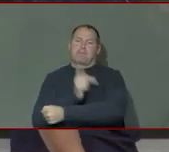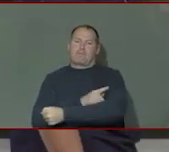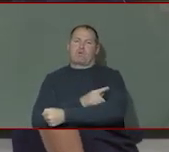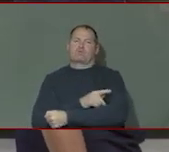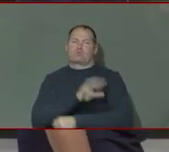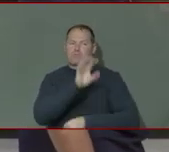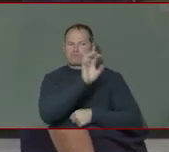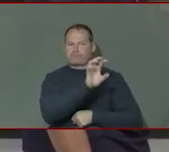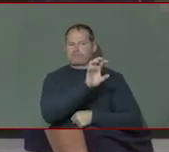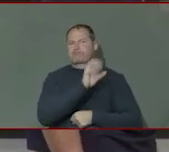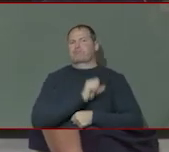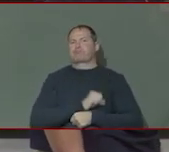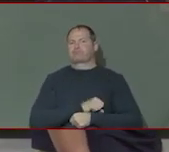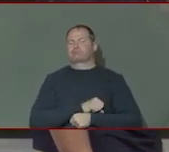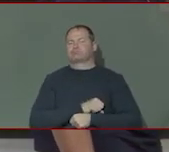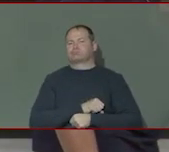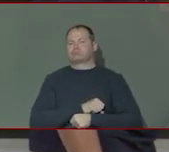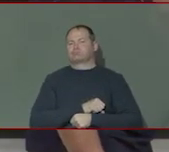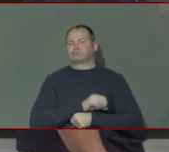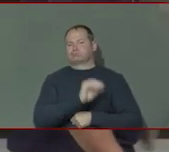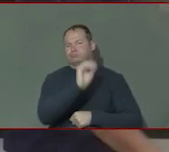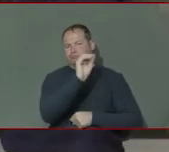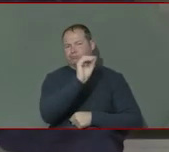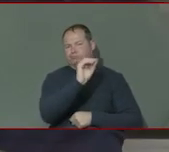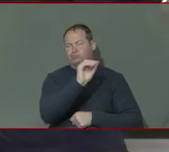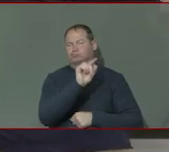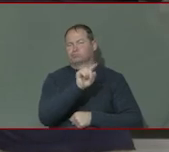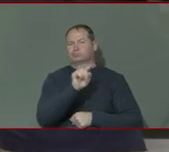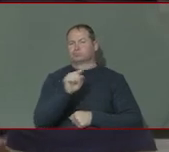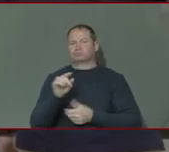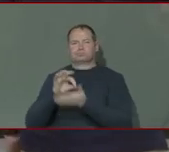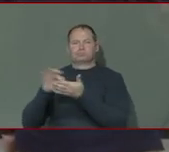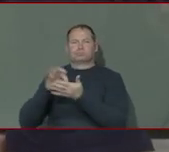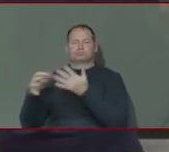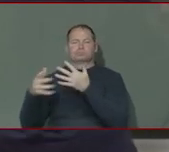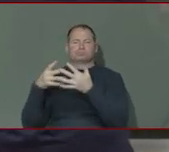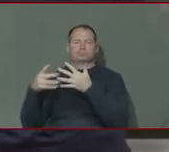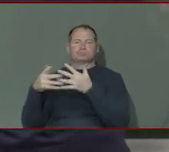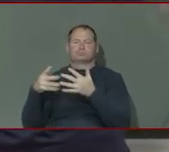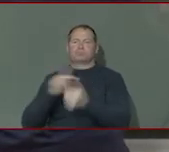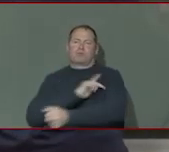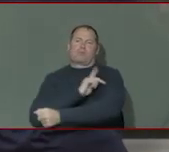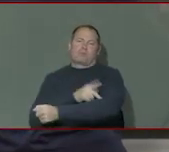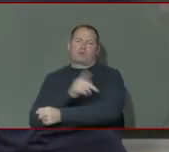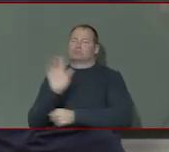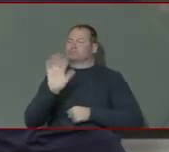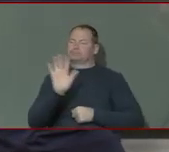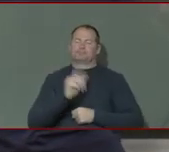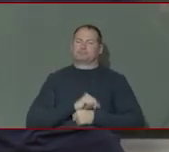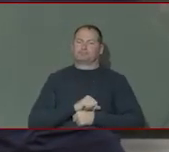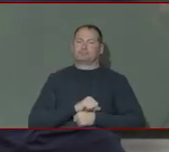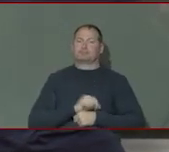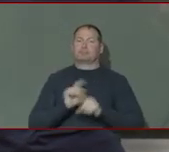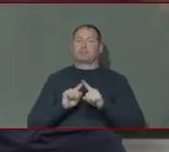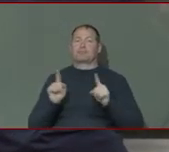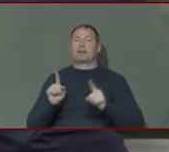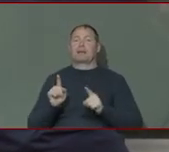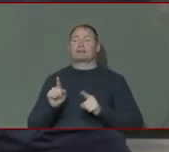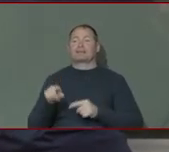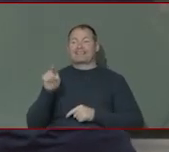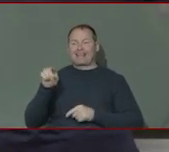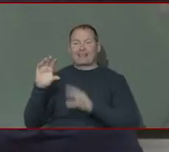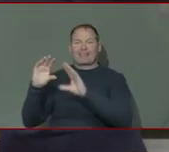big, they stay in the blood here. They are not filtered. But most of this liquid that comes in here that's called